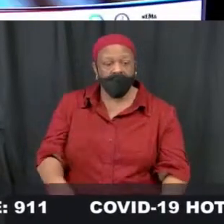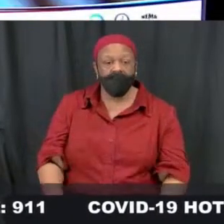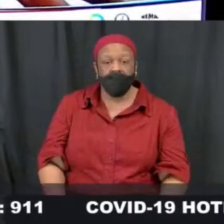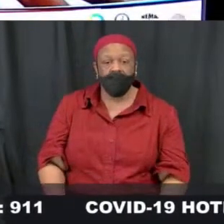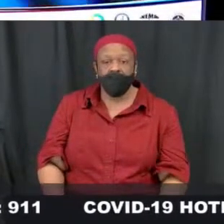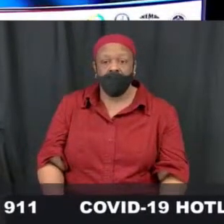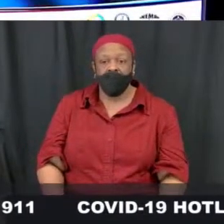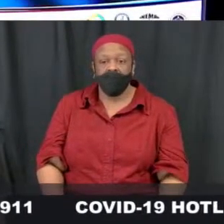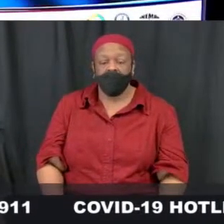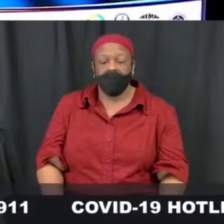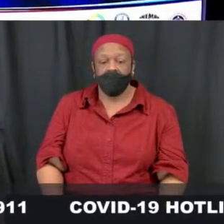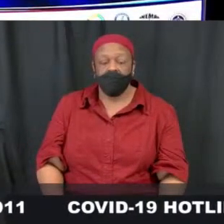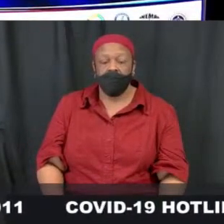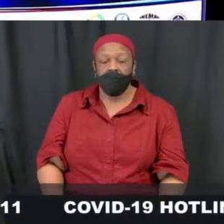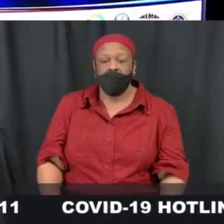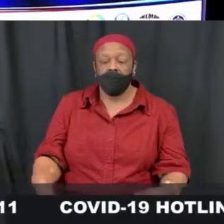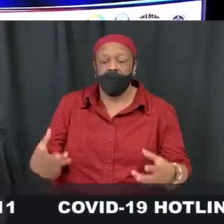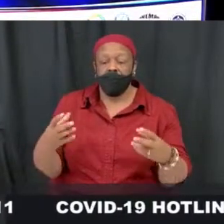Chair of